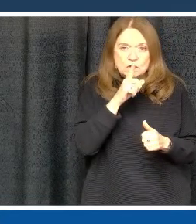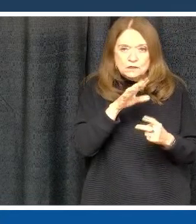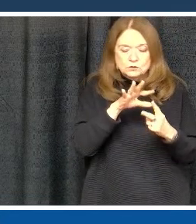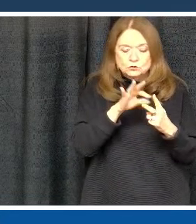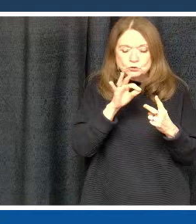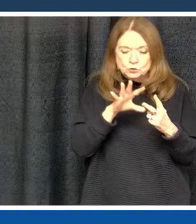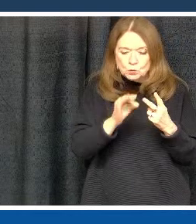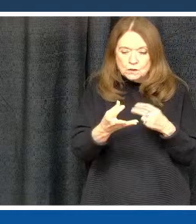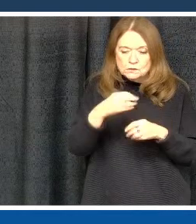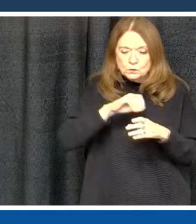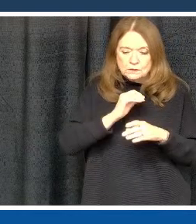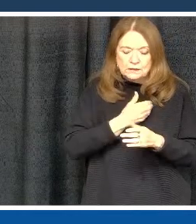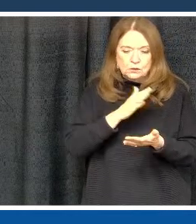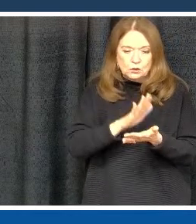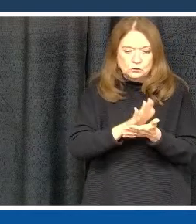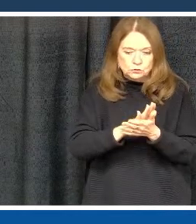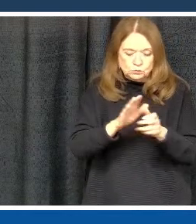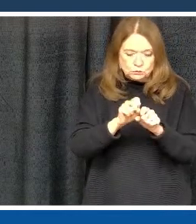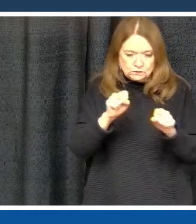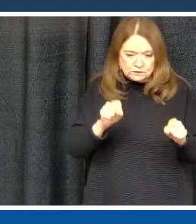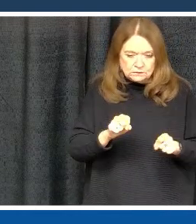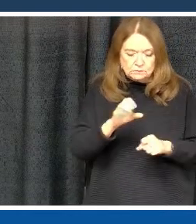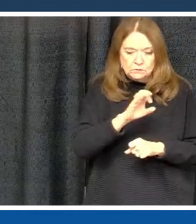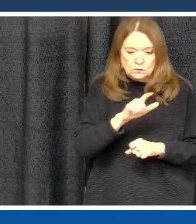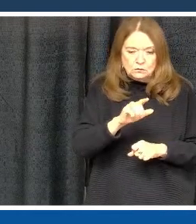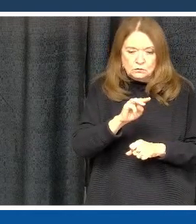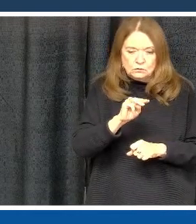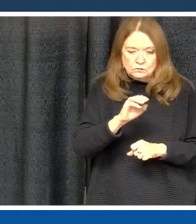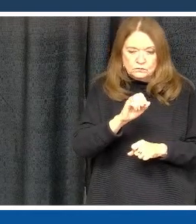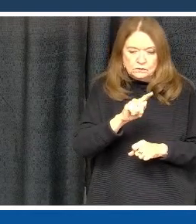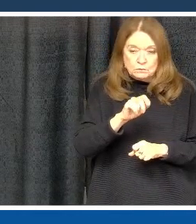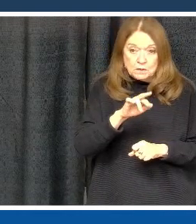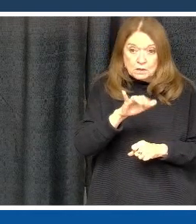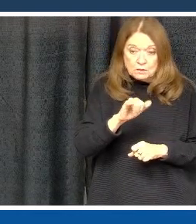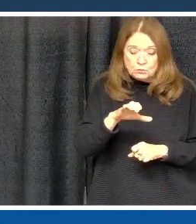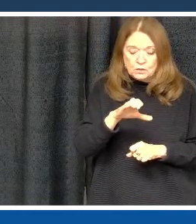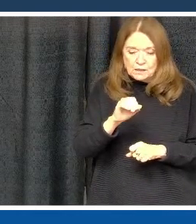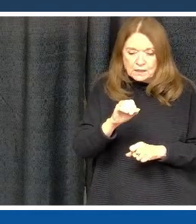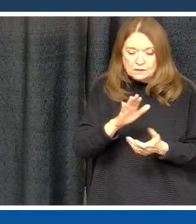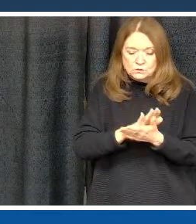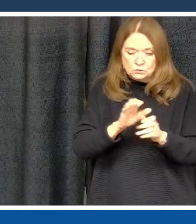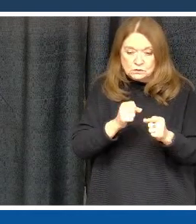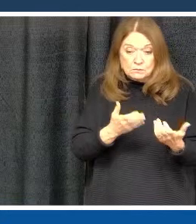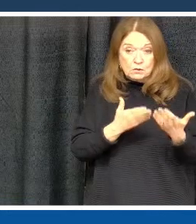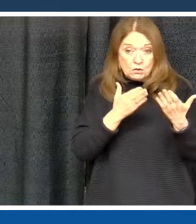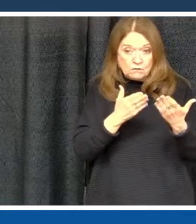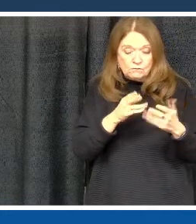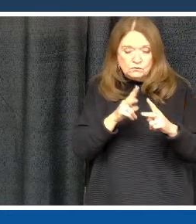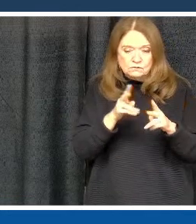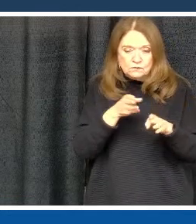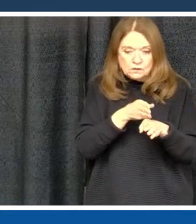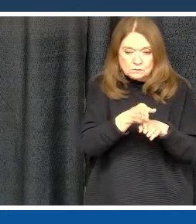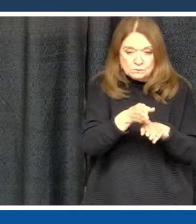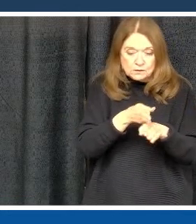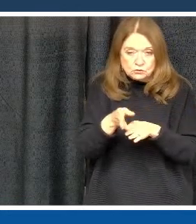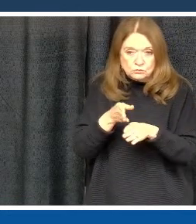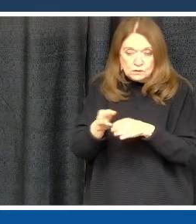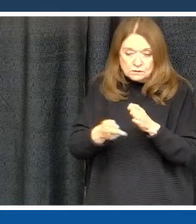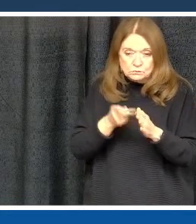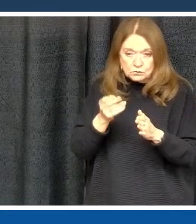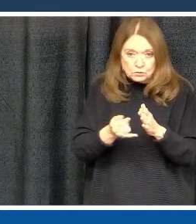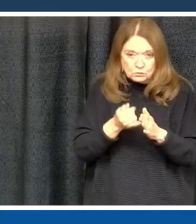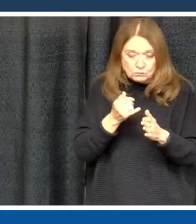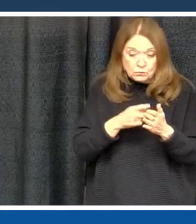our school system. The Clarksville-Montgomery County school system does offer very specialized programs to include